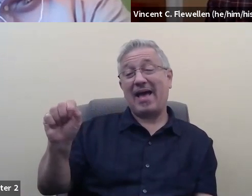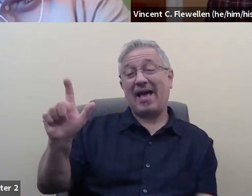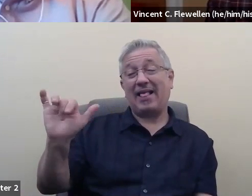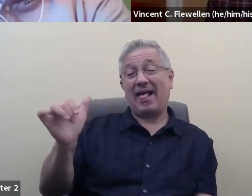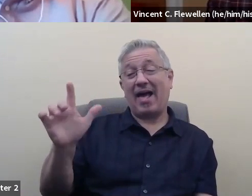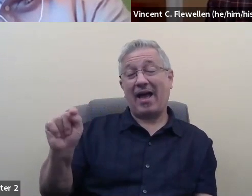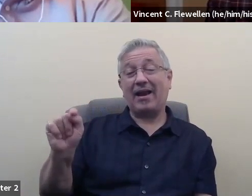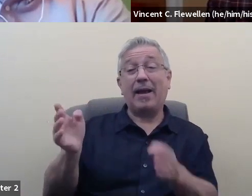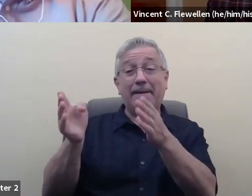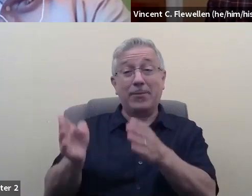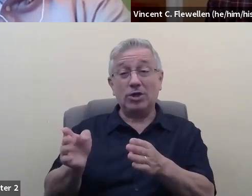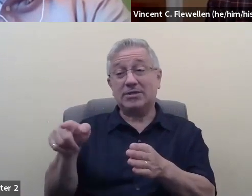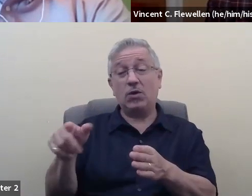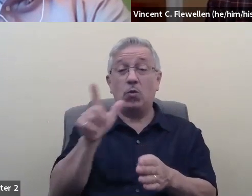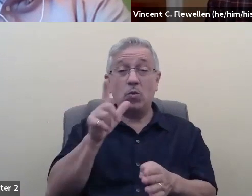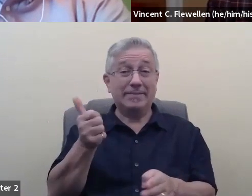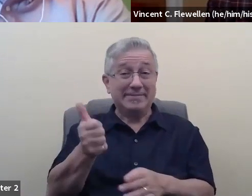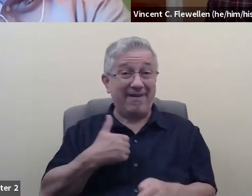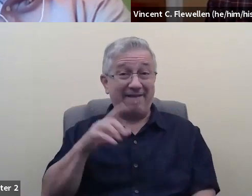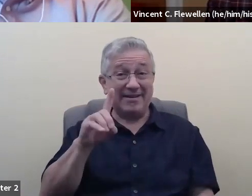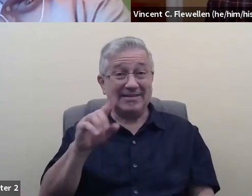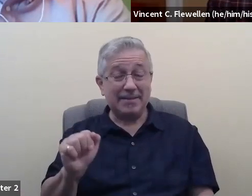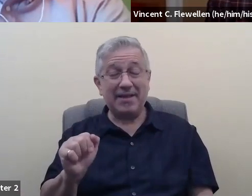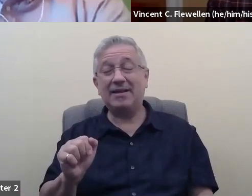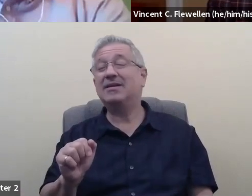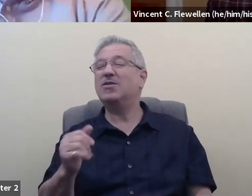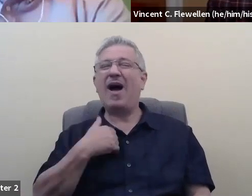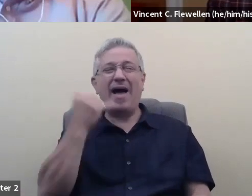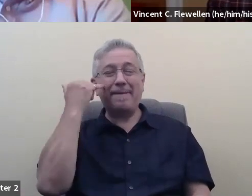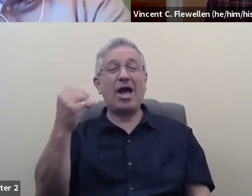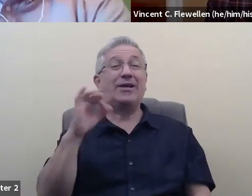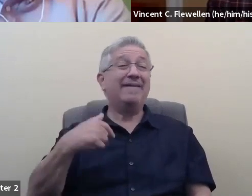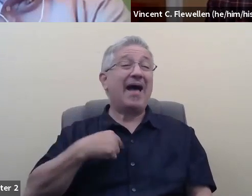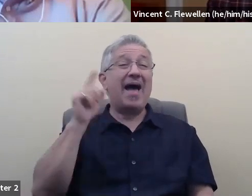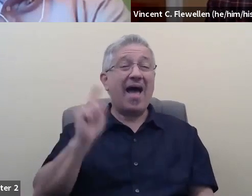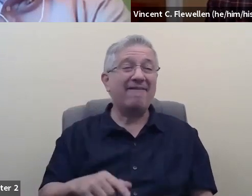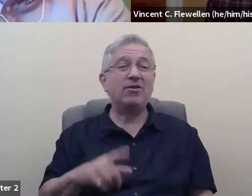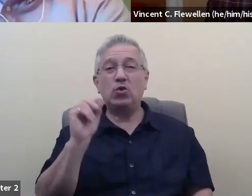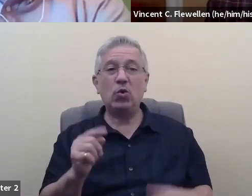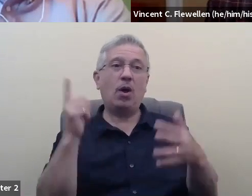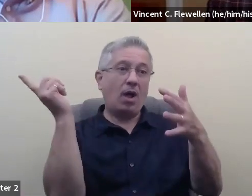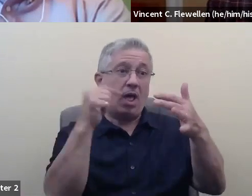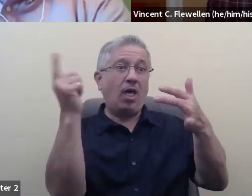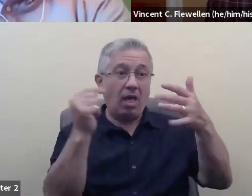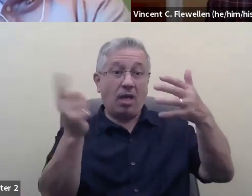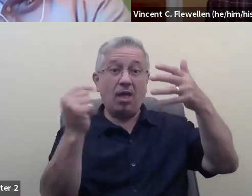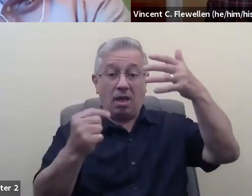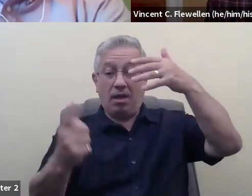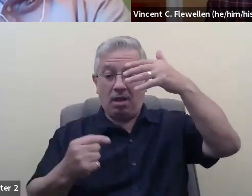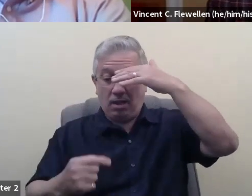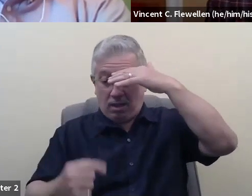comes to mind for me is the accommodation process. If I have to jump through a bunch of hoops to make sure that, can we buy